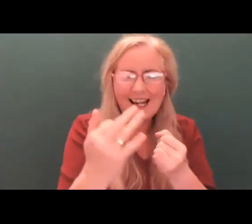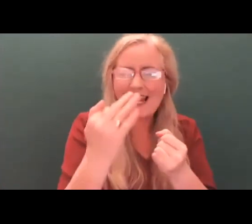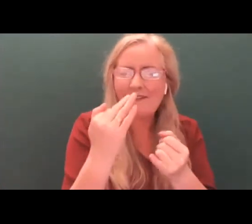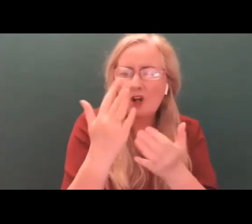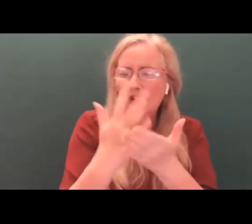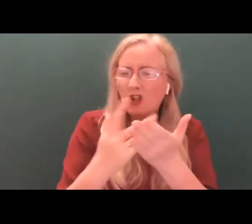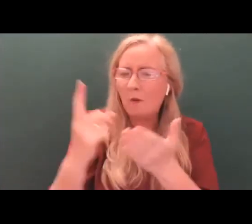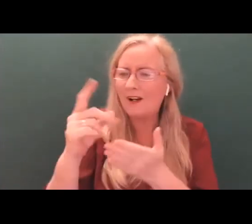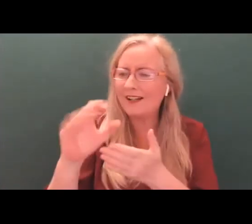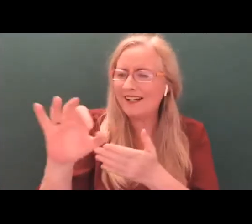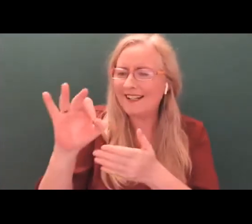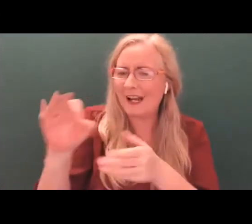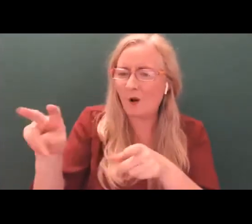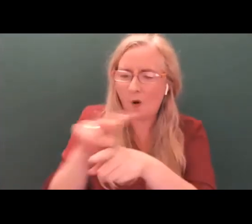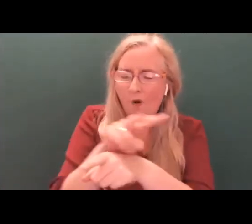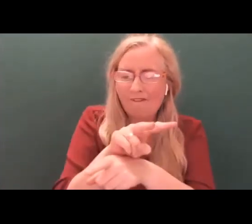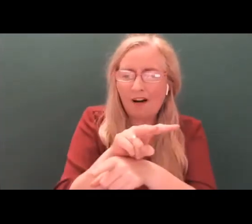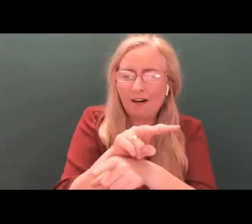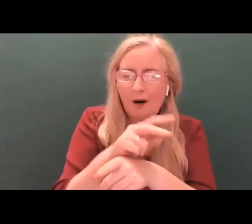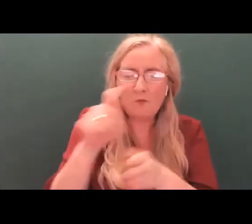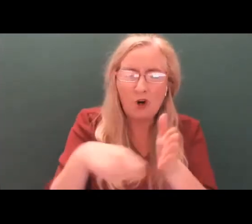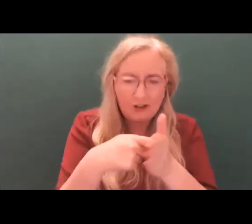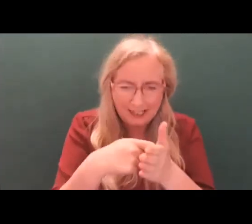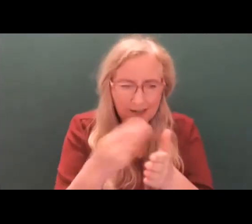the project, you could change details there.